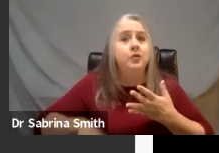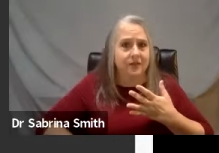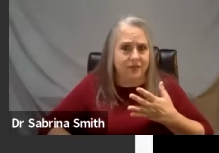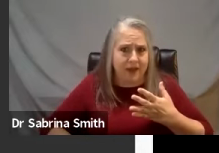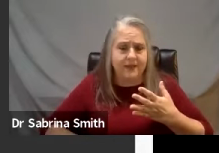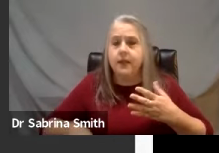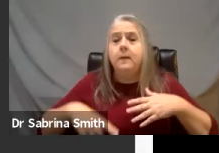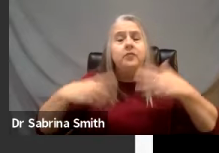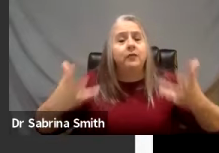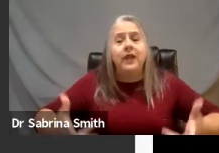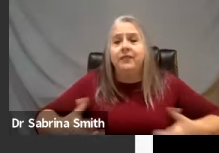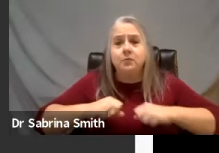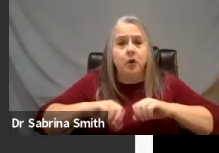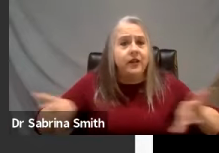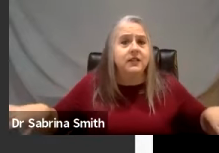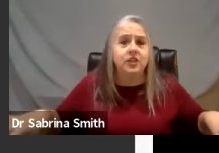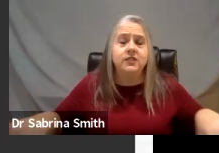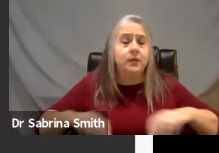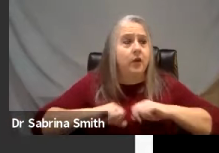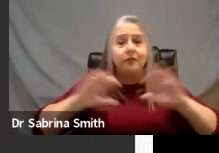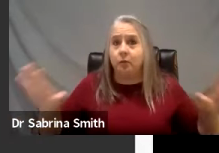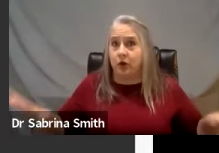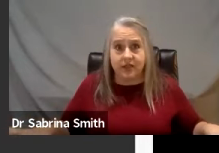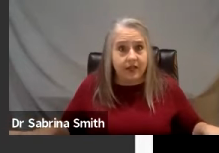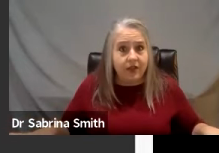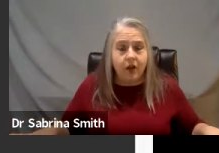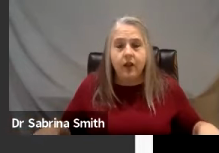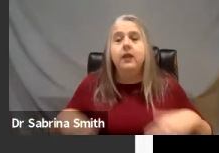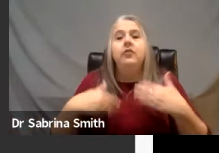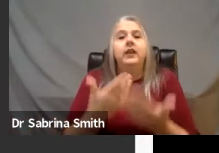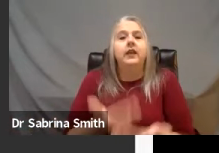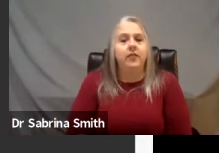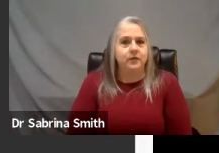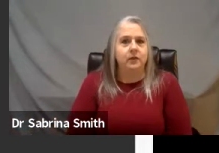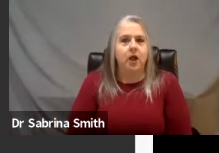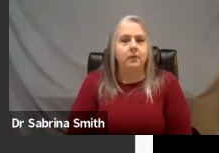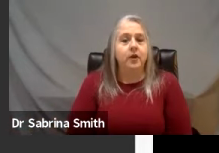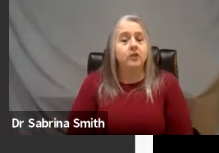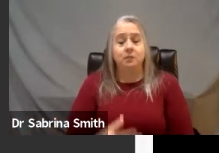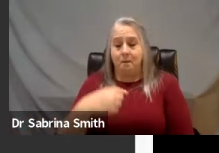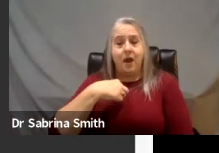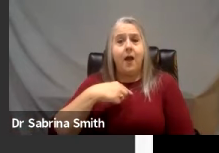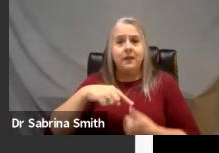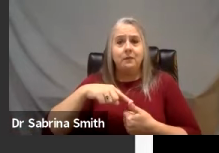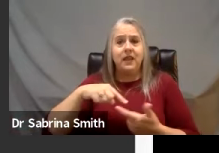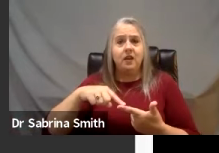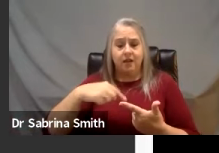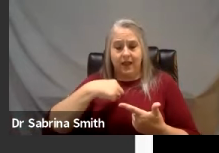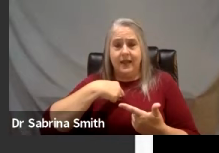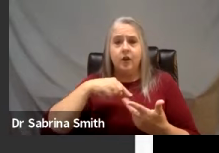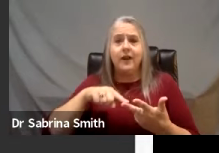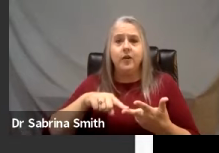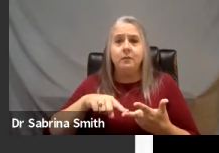using use of space. If we have these pronoun deletions and we don't have our person in there, then that's when the problem occurs. But mom can be